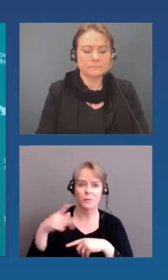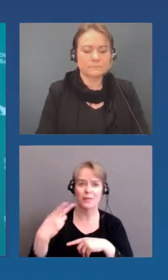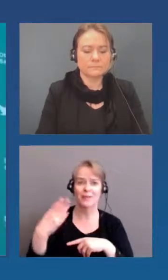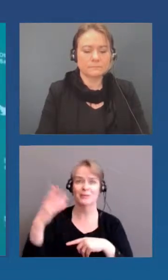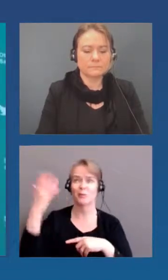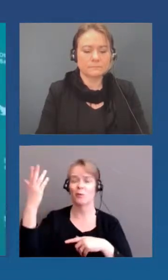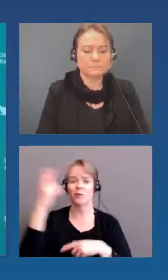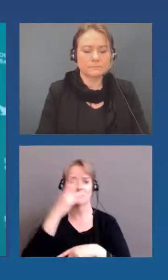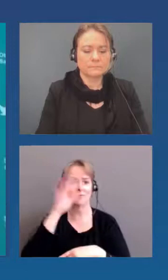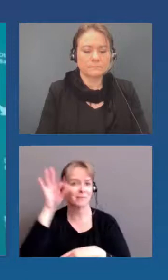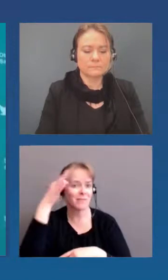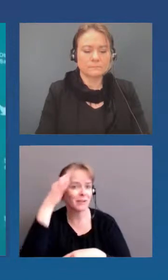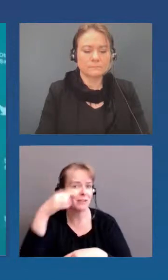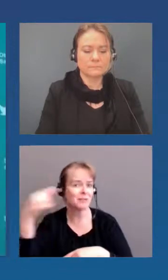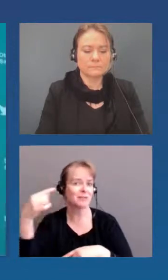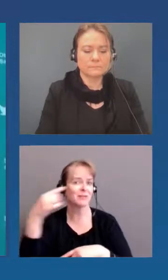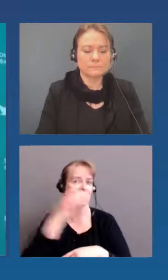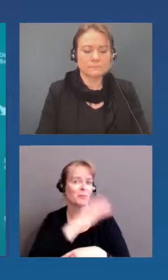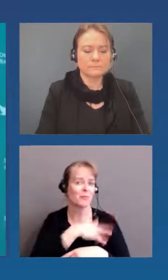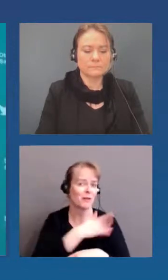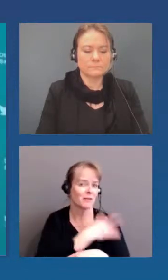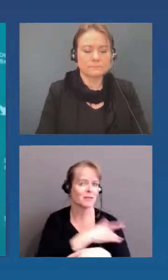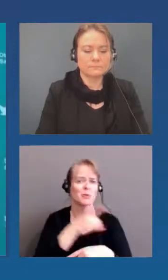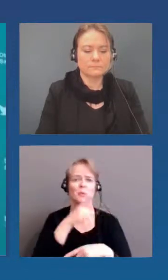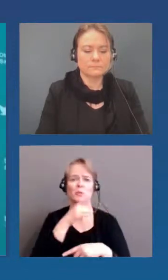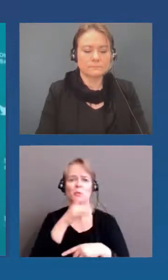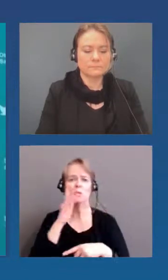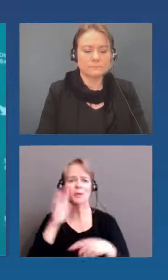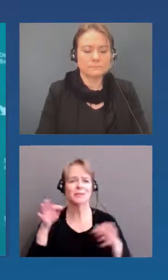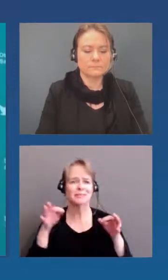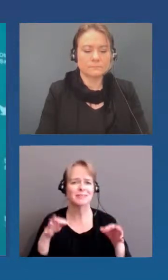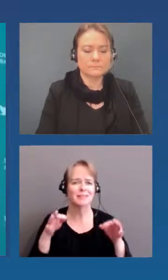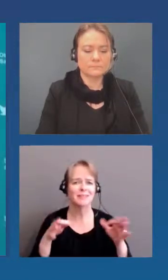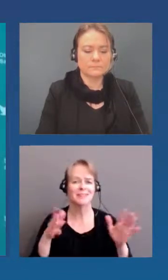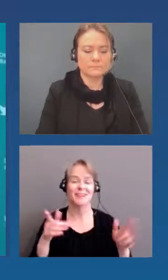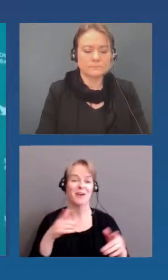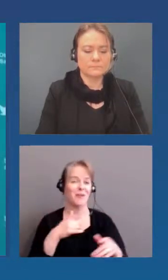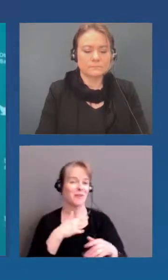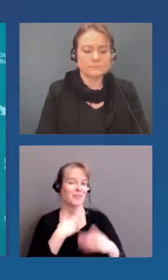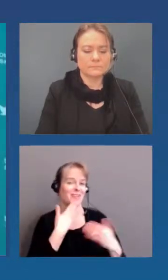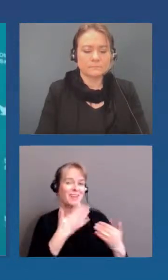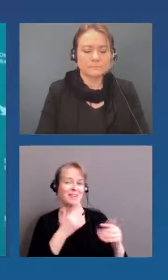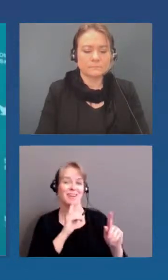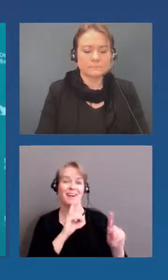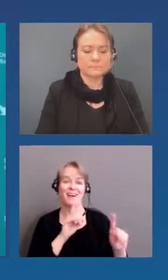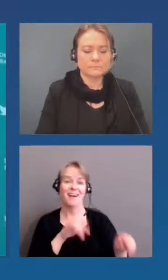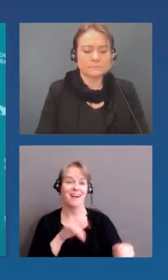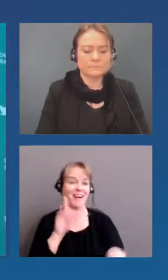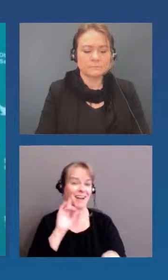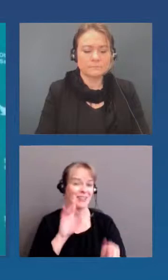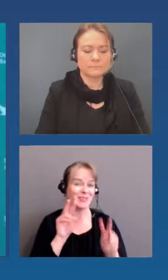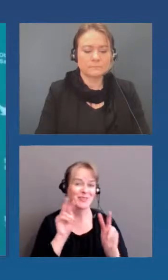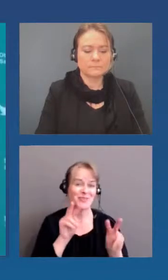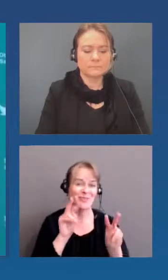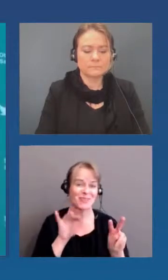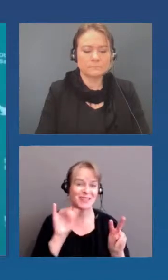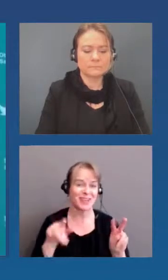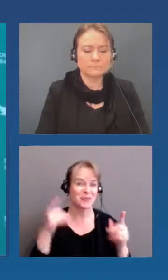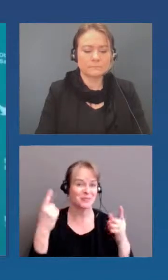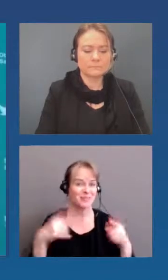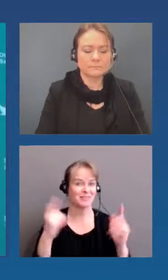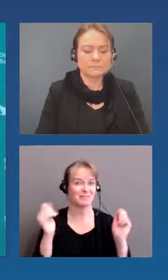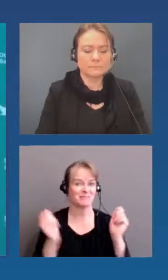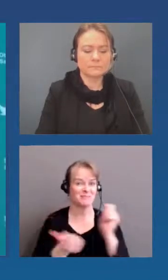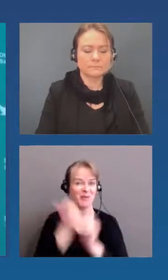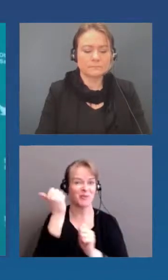day when the majority of our population is fully vaccinated with 2 doses of vaccine that's required